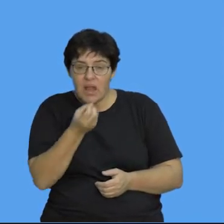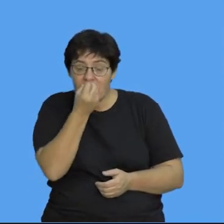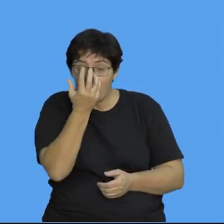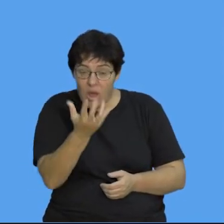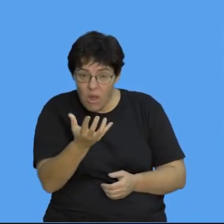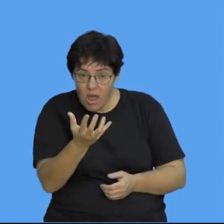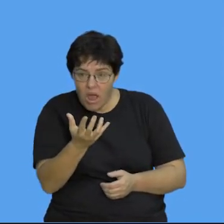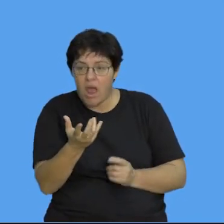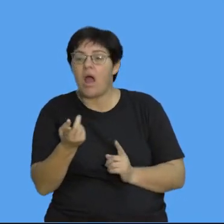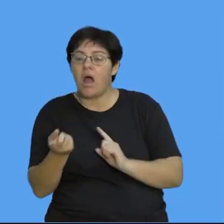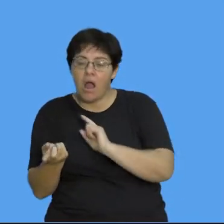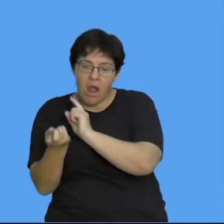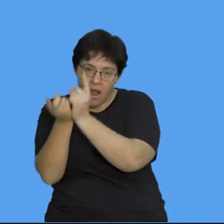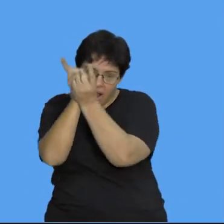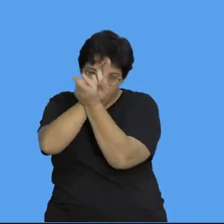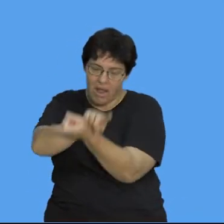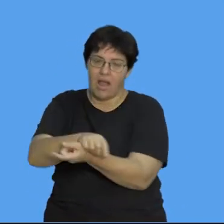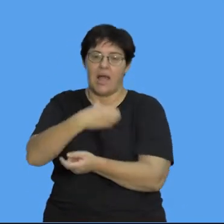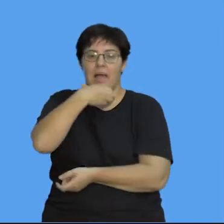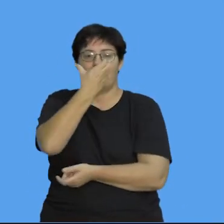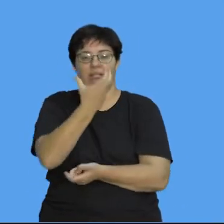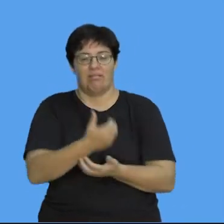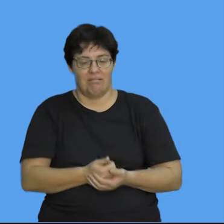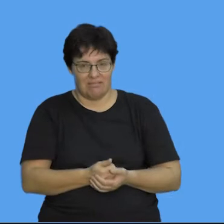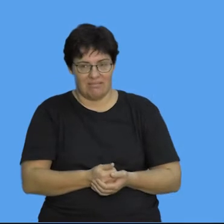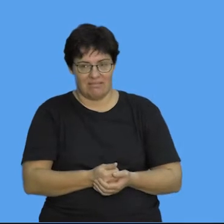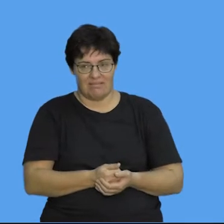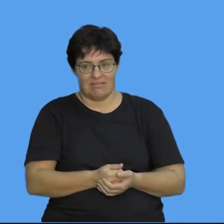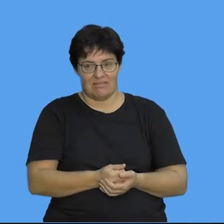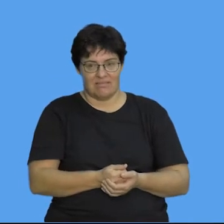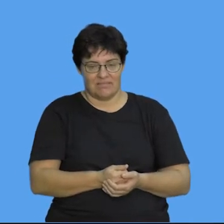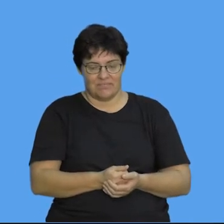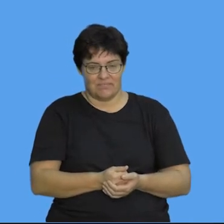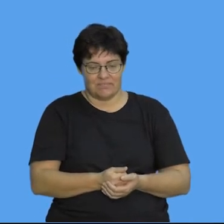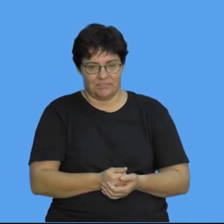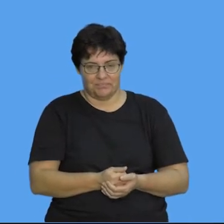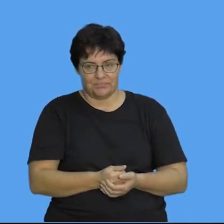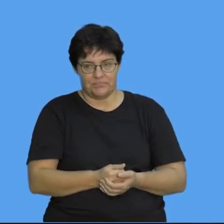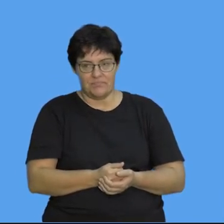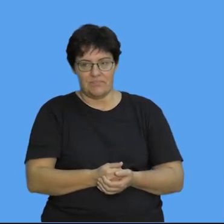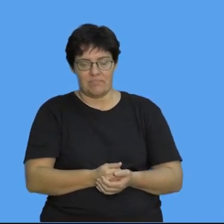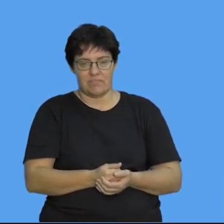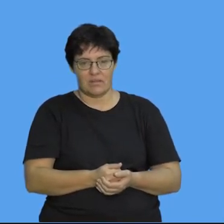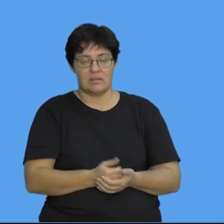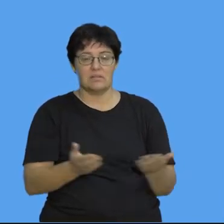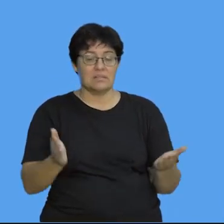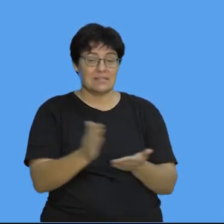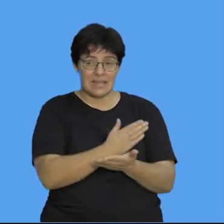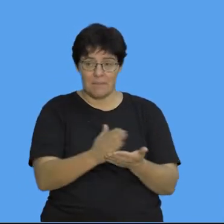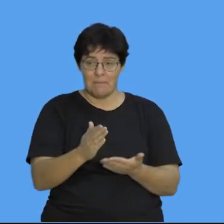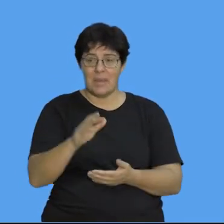a flower that is going to become, right, fruit. And